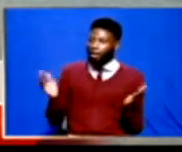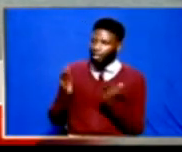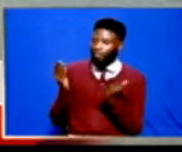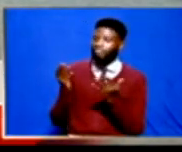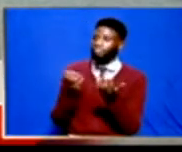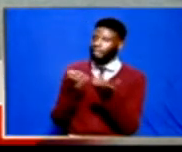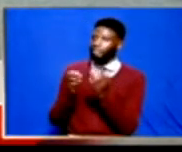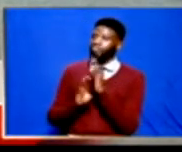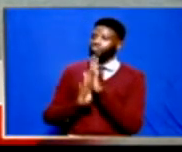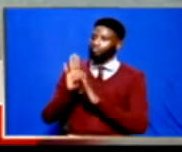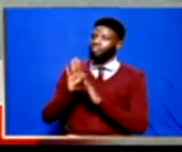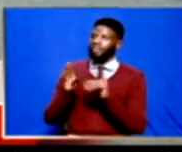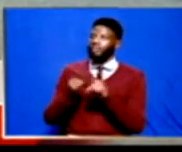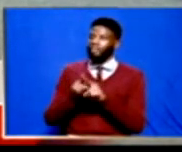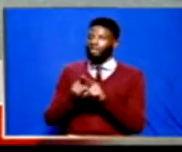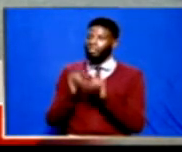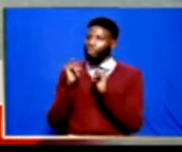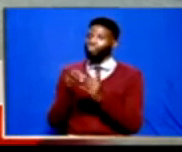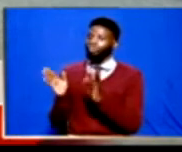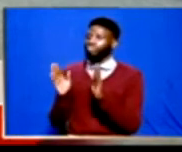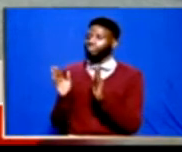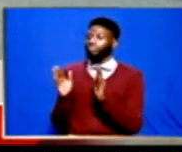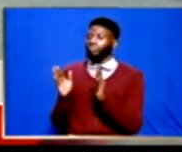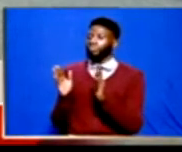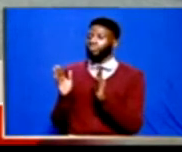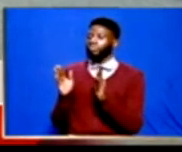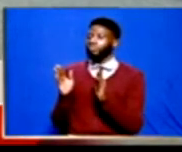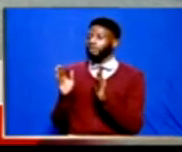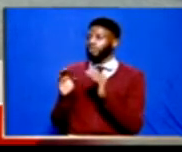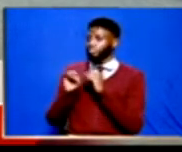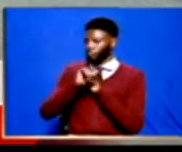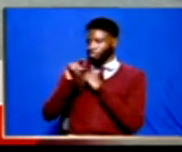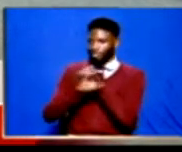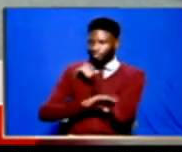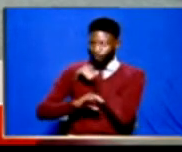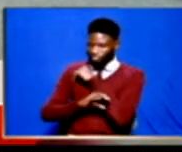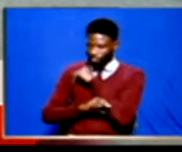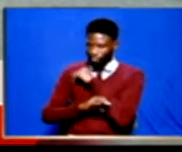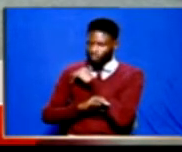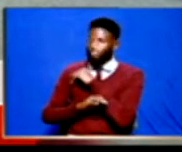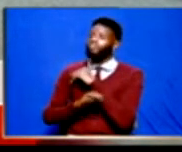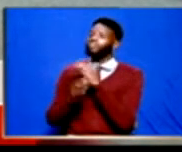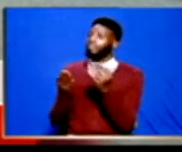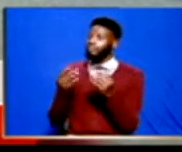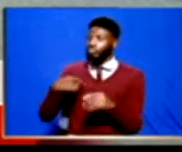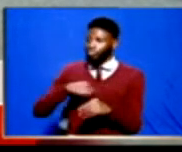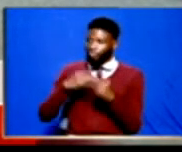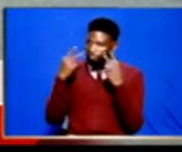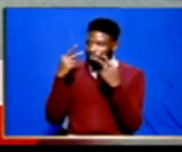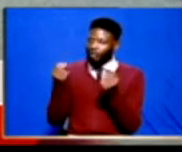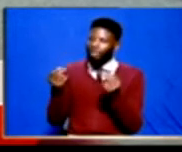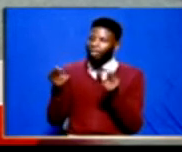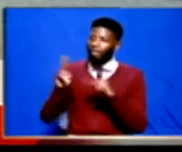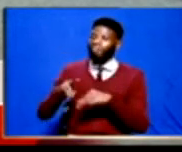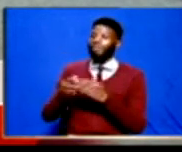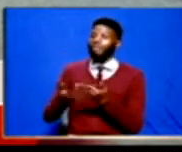up new opportunities, because there are opportunities all across the country, yep. These are the things that we might see happen for the goodwill of the country.